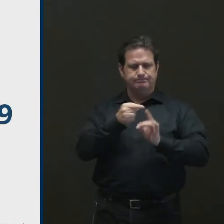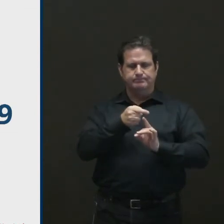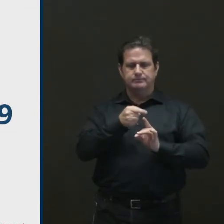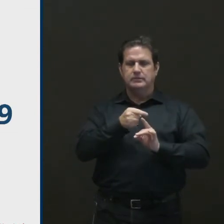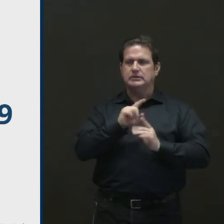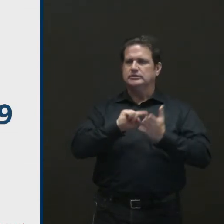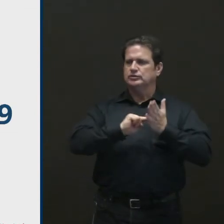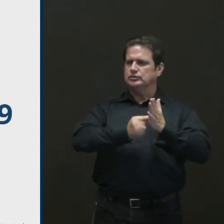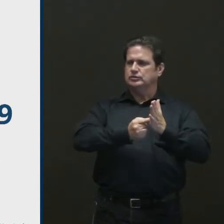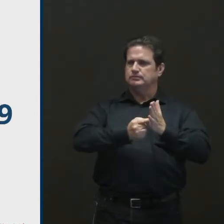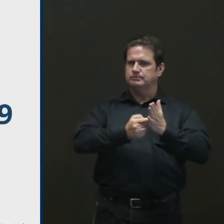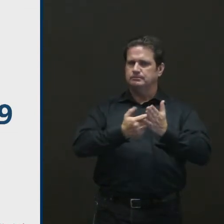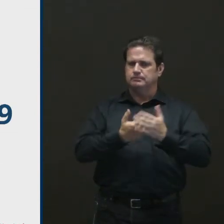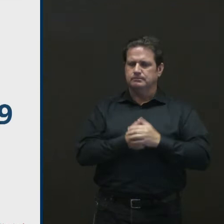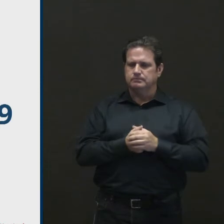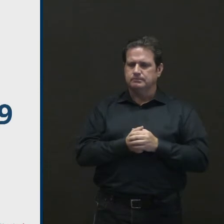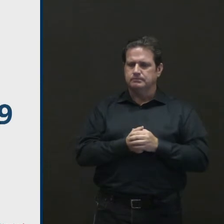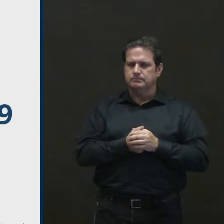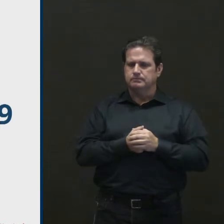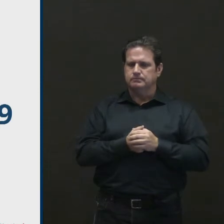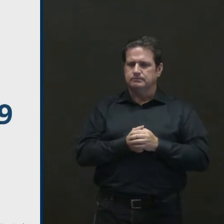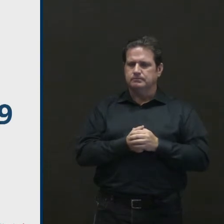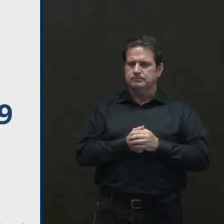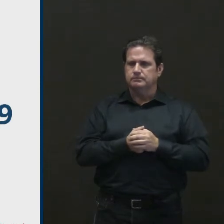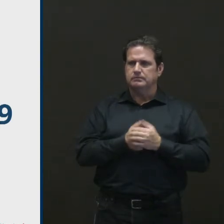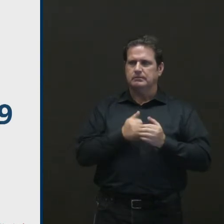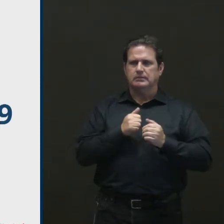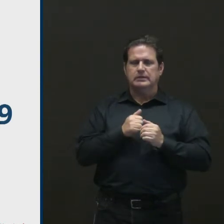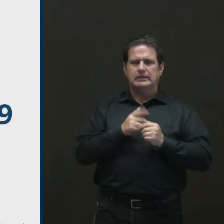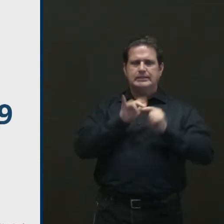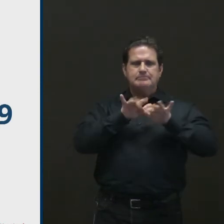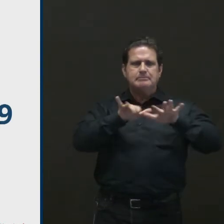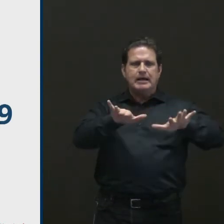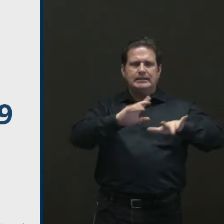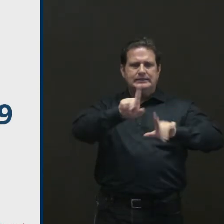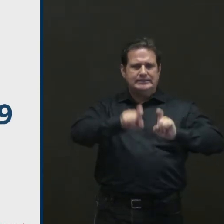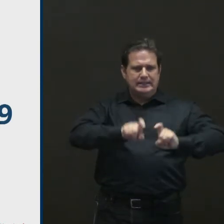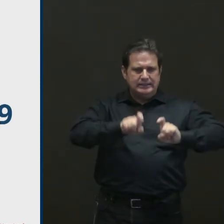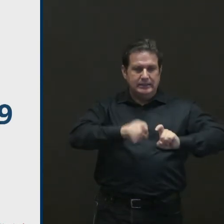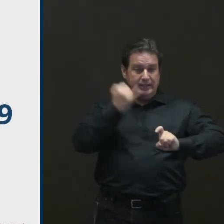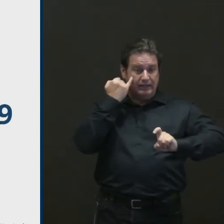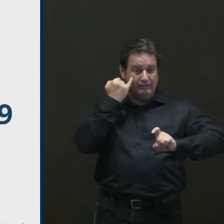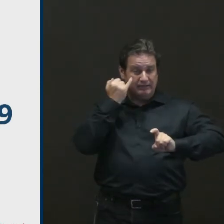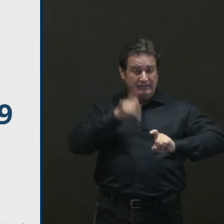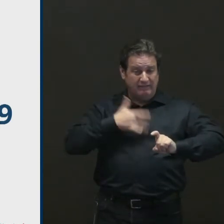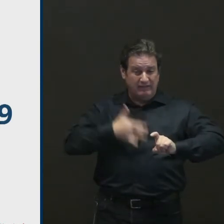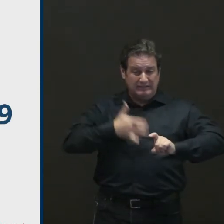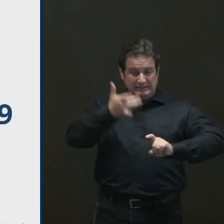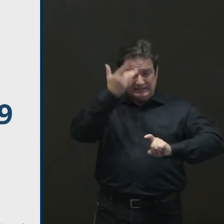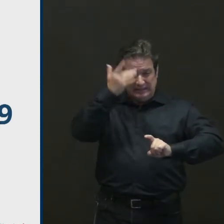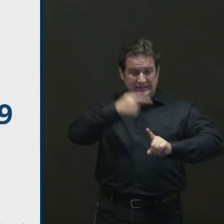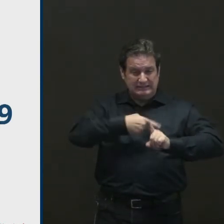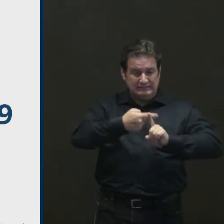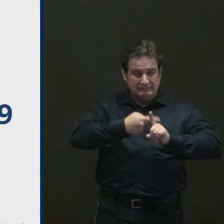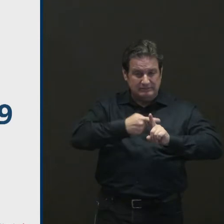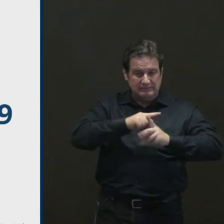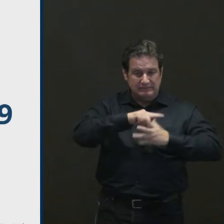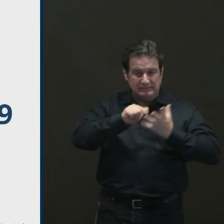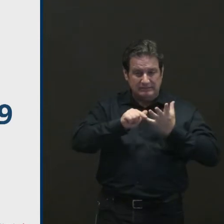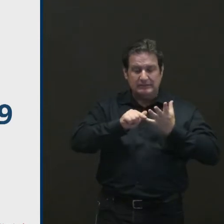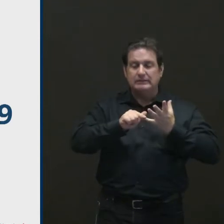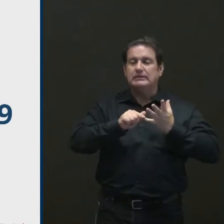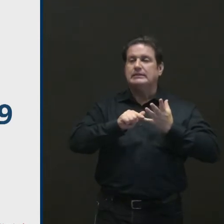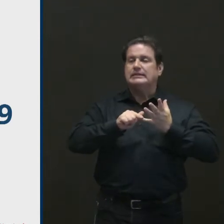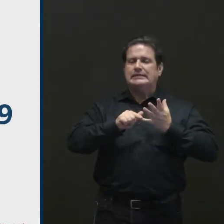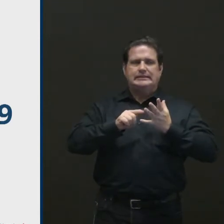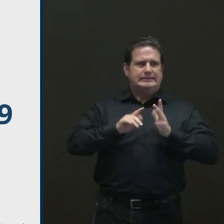we started off this, pandemic with only testing individuals that were symptomatic. And there's supply chain